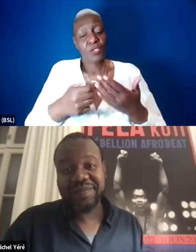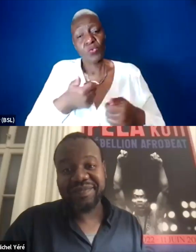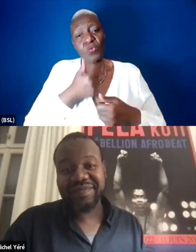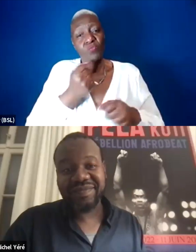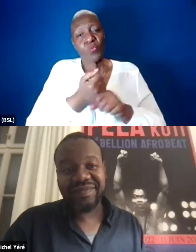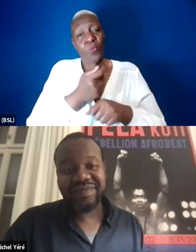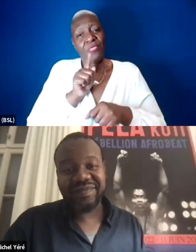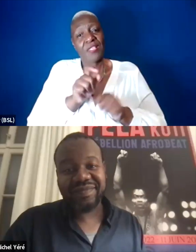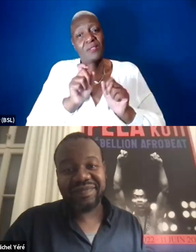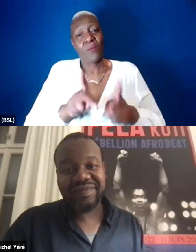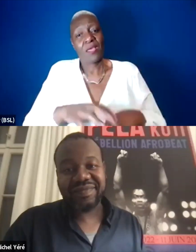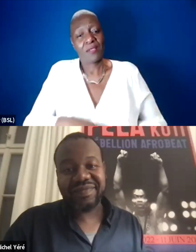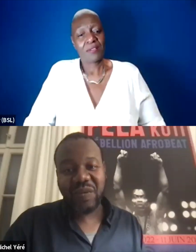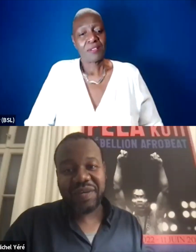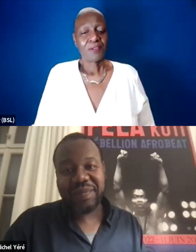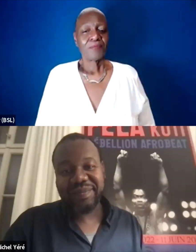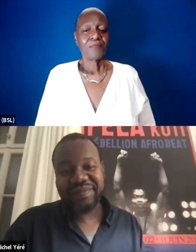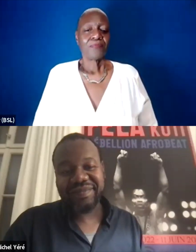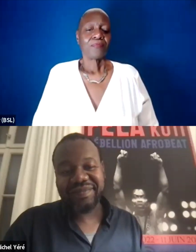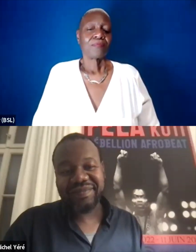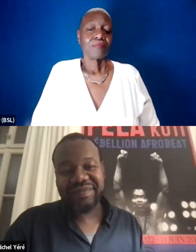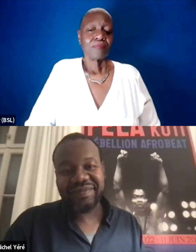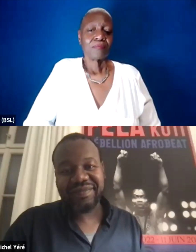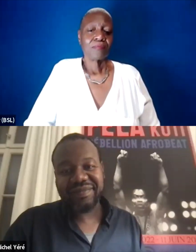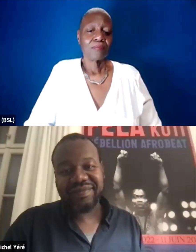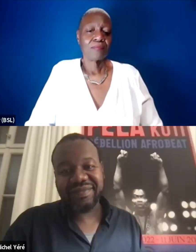speak. Thank you. Welcome.